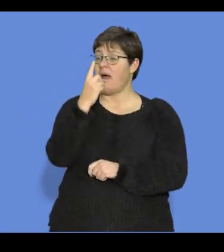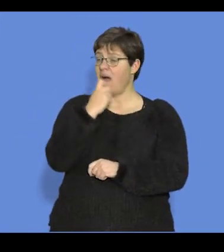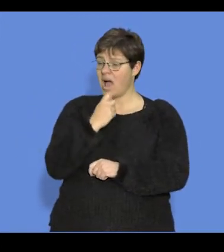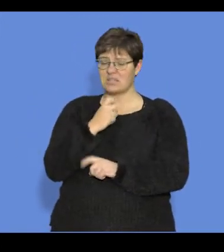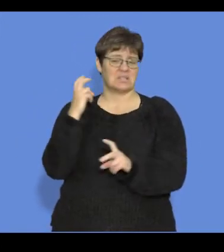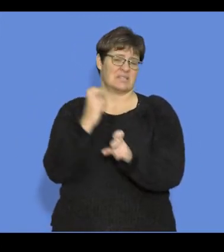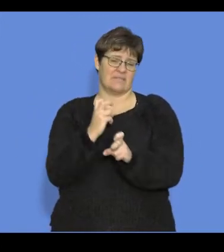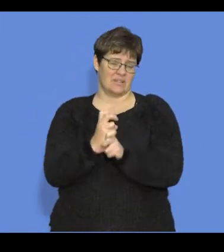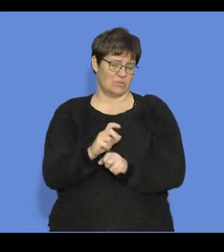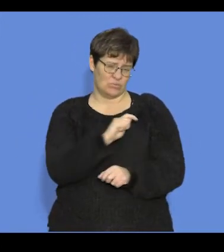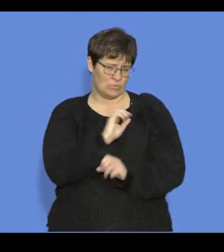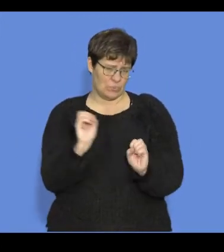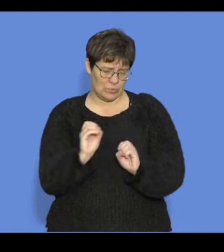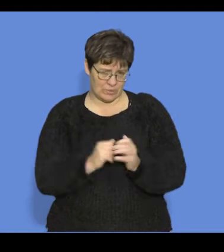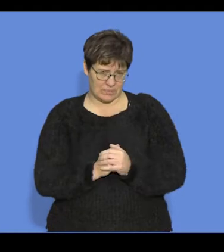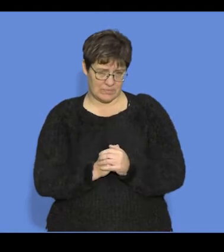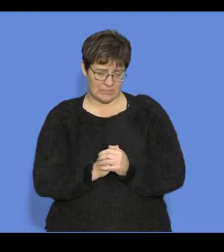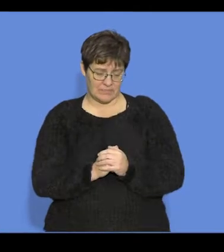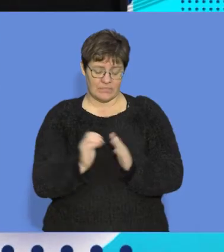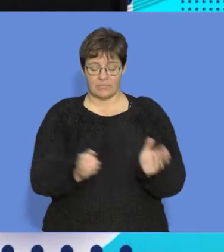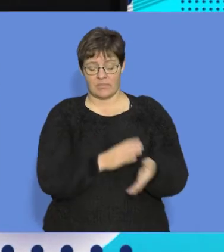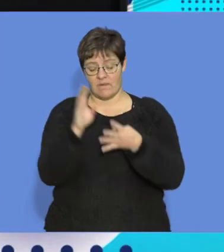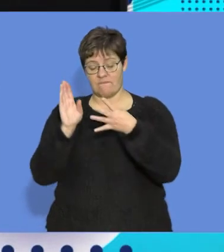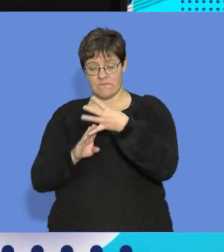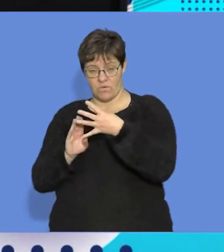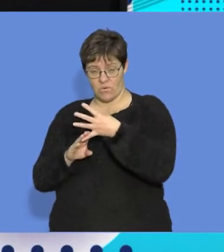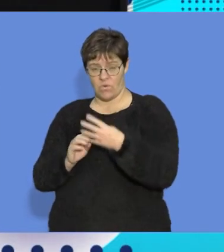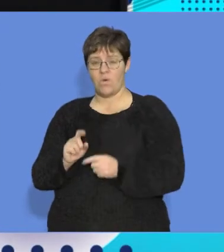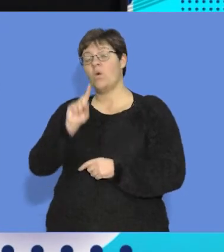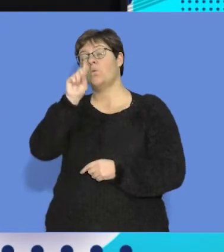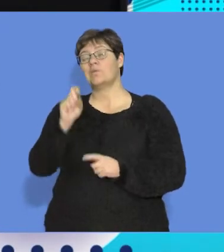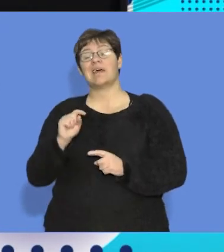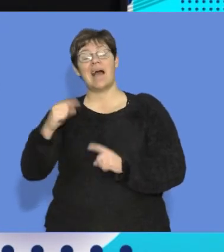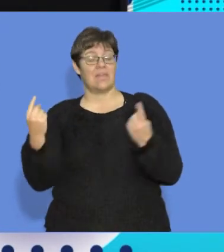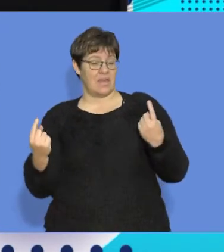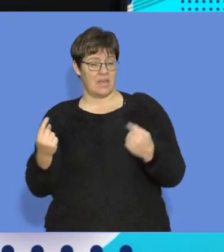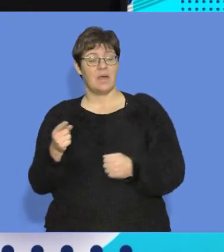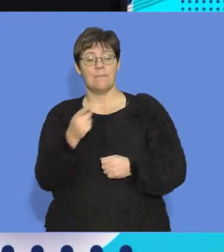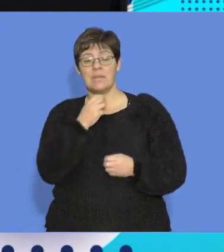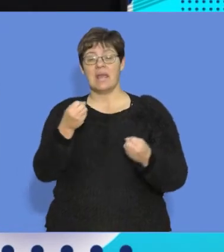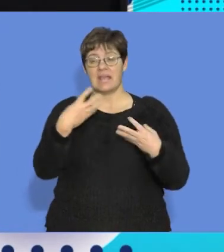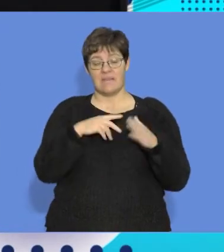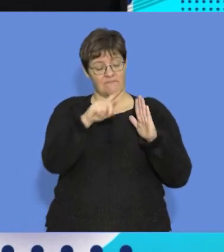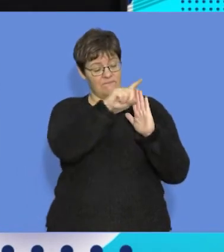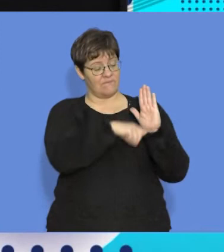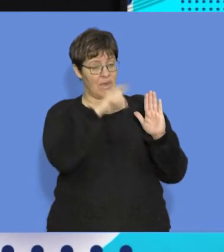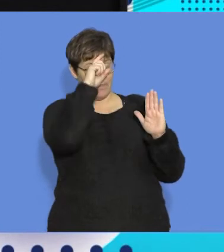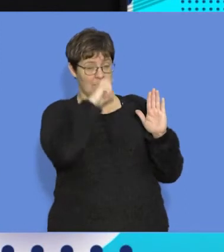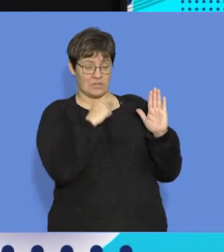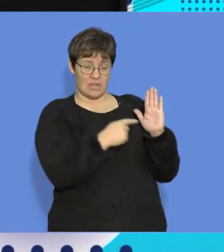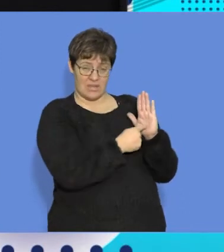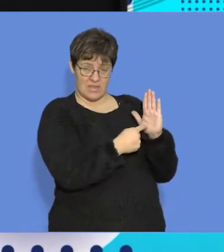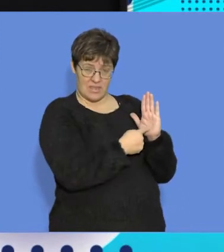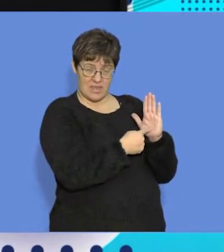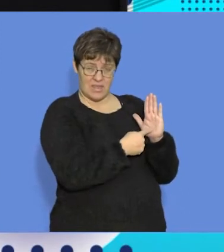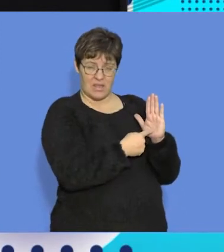really not that complicated. Then, another way questions can be asked is you are given a diagram or a